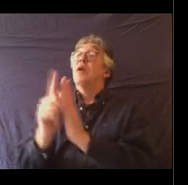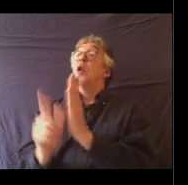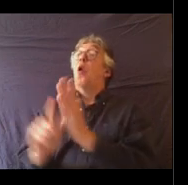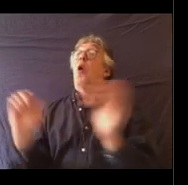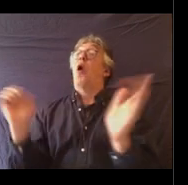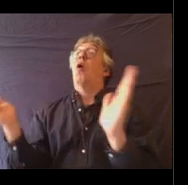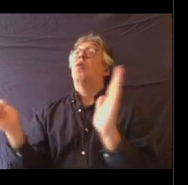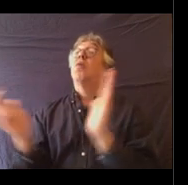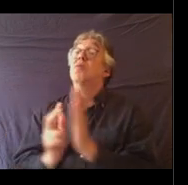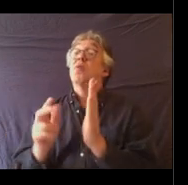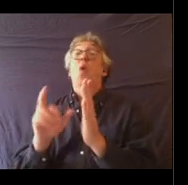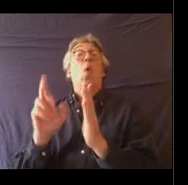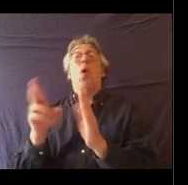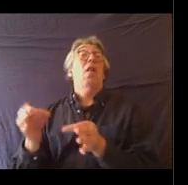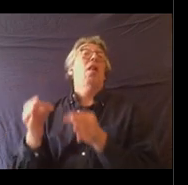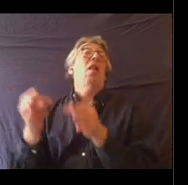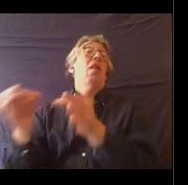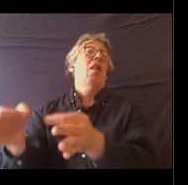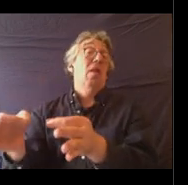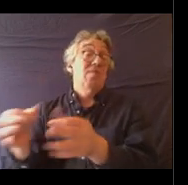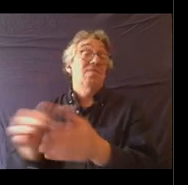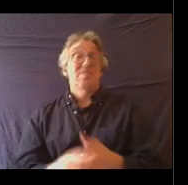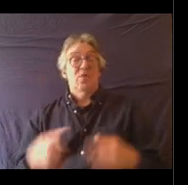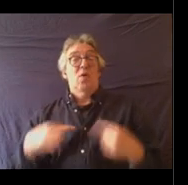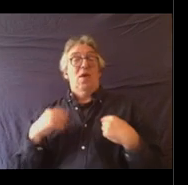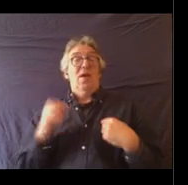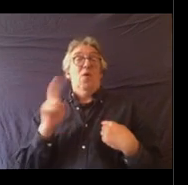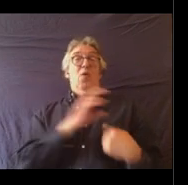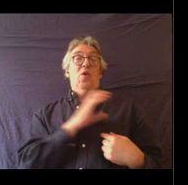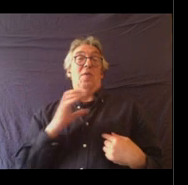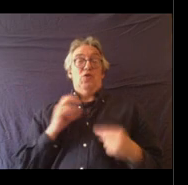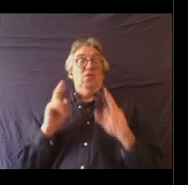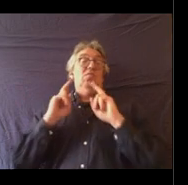this. Then maybe the next slide.